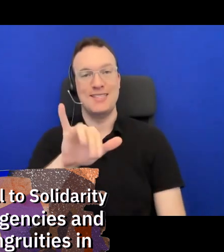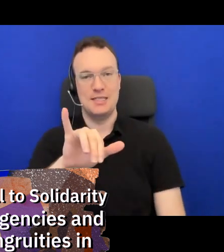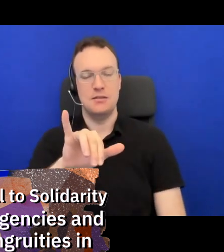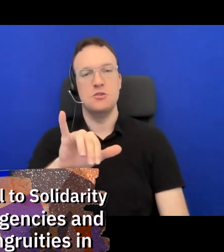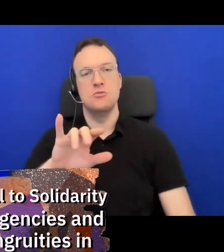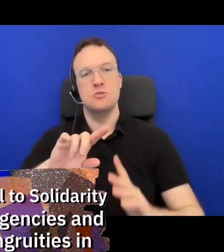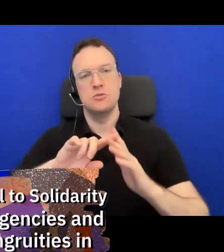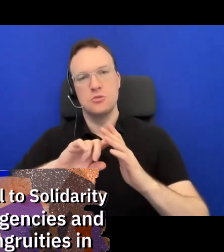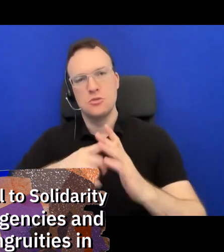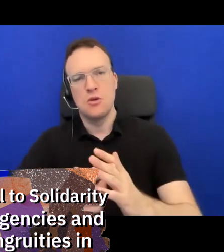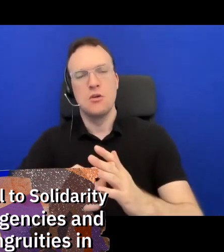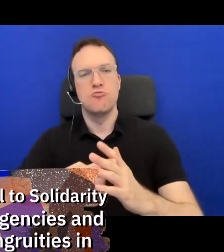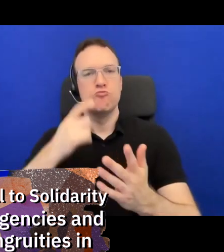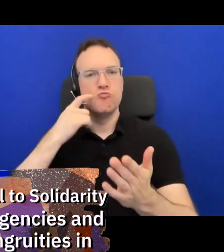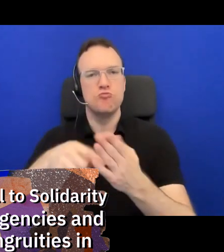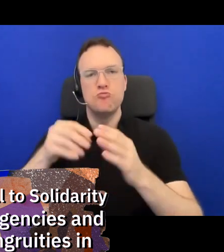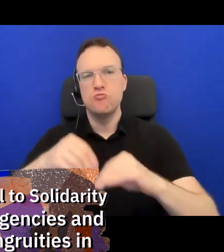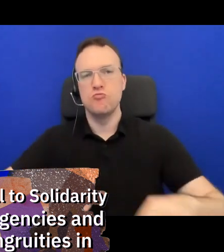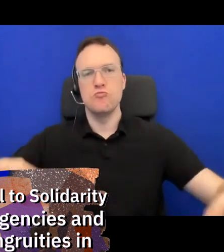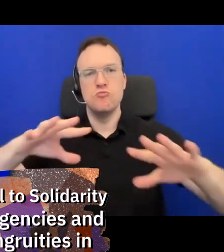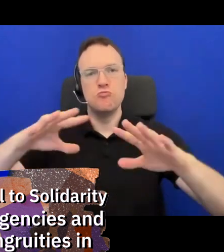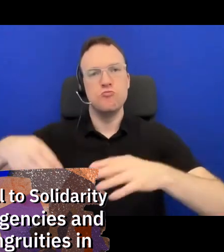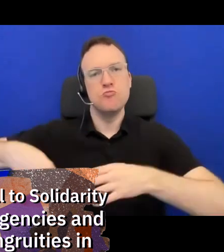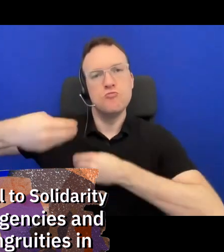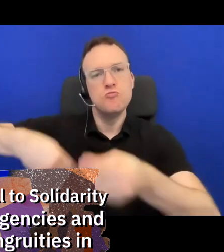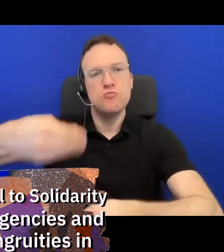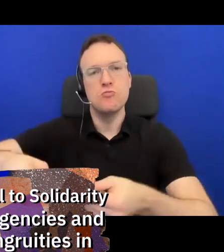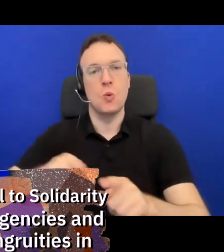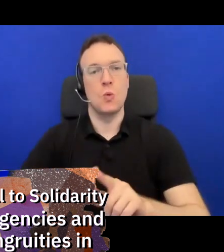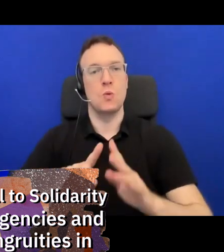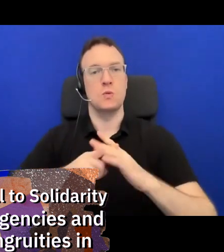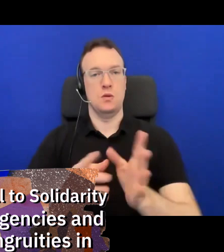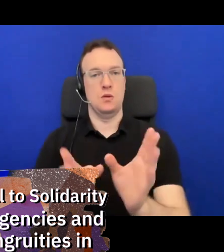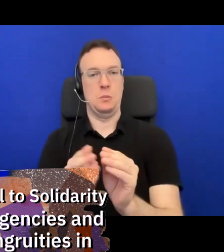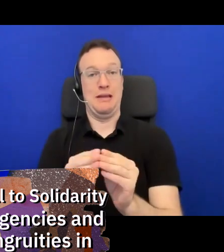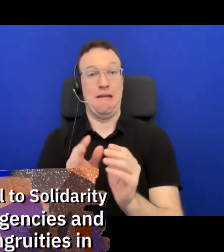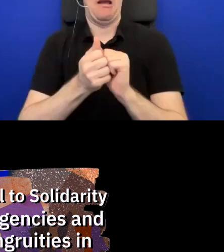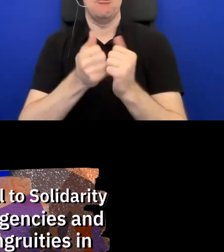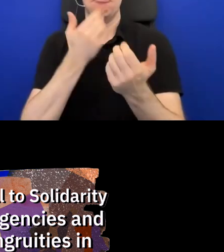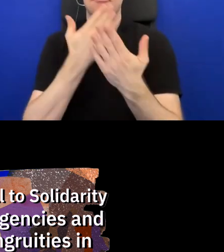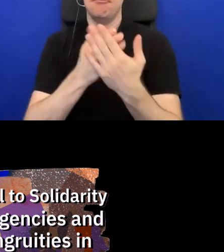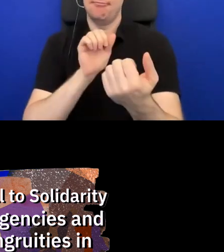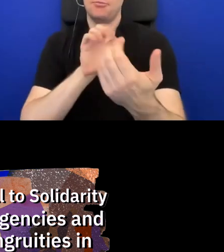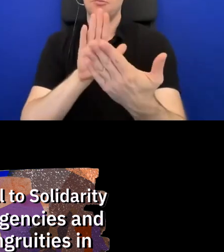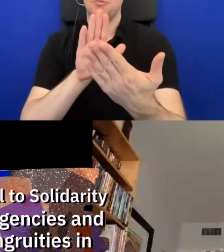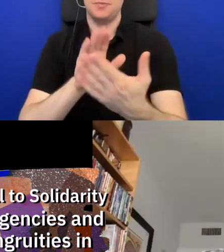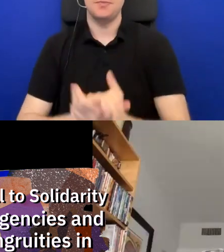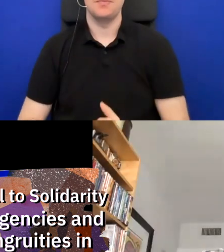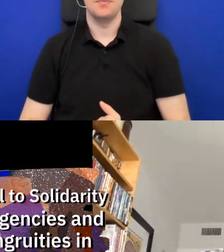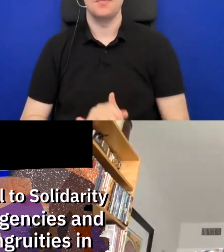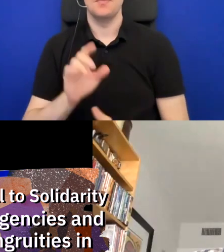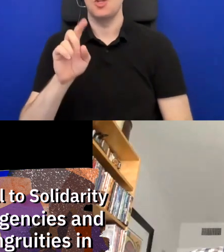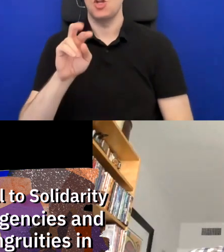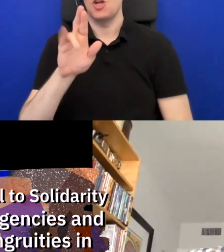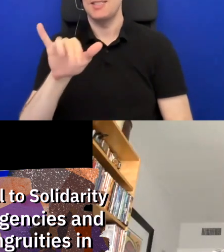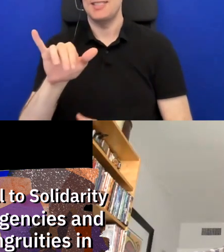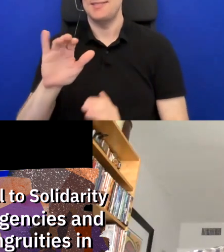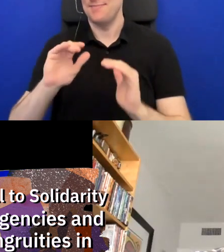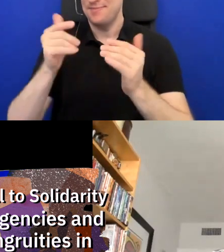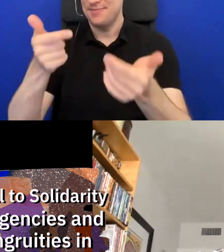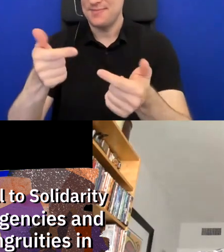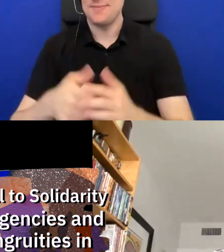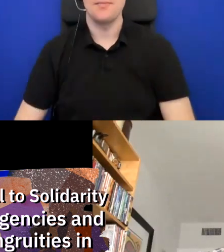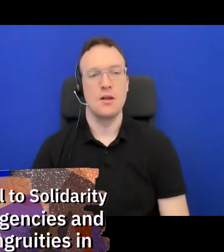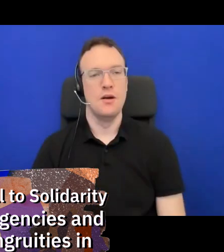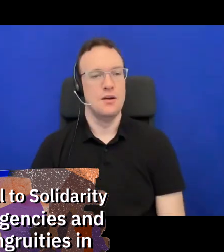start with our land acknowledgement and to begin our session today in a good way. Darcy? Thank